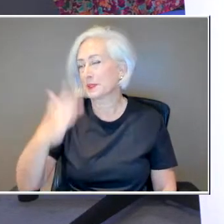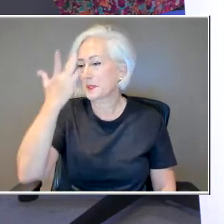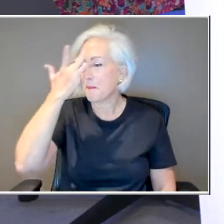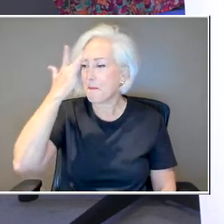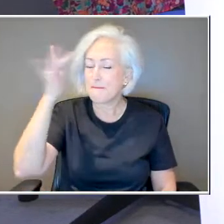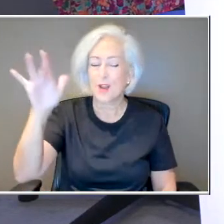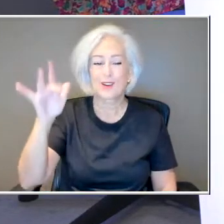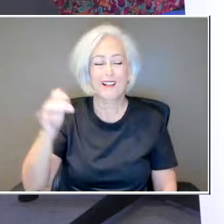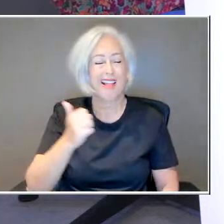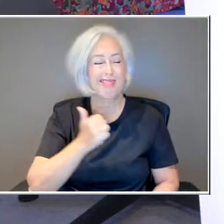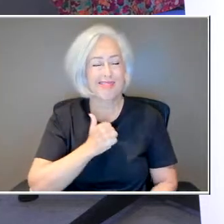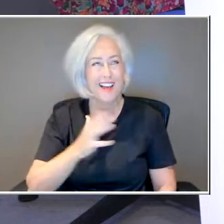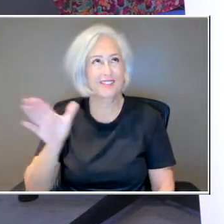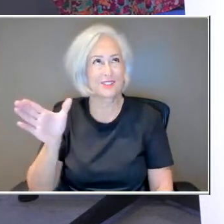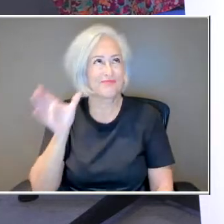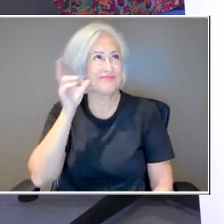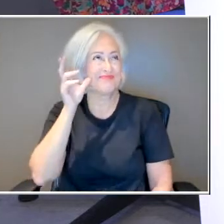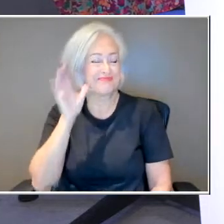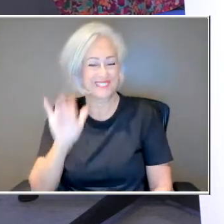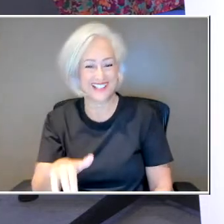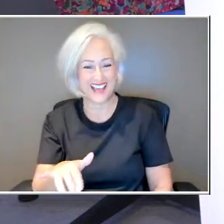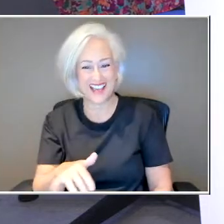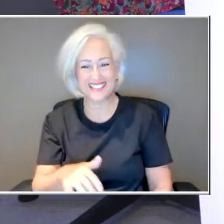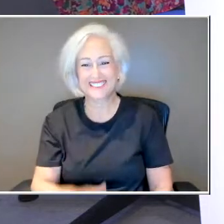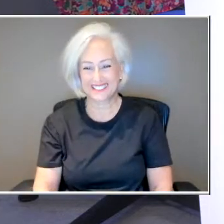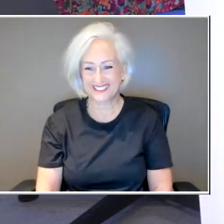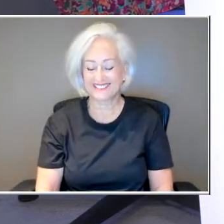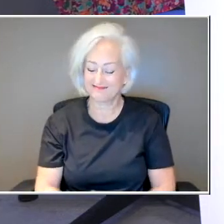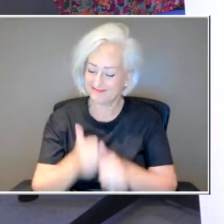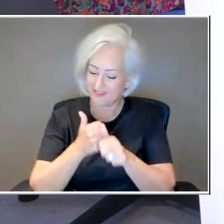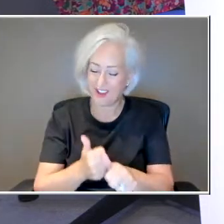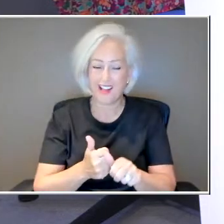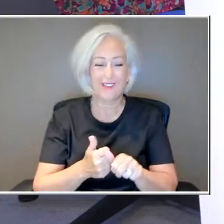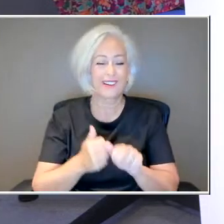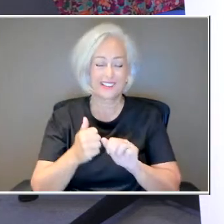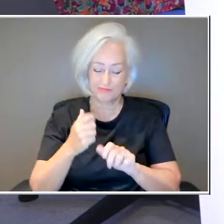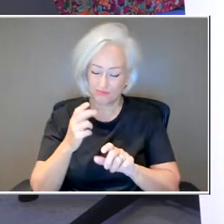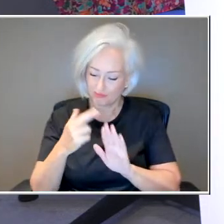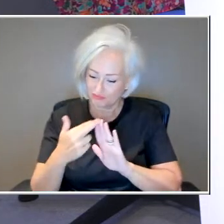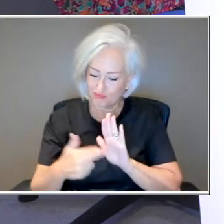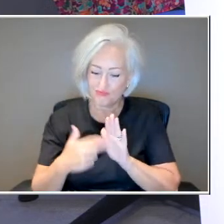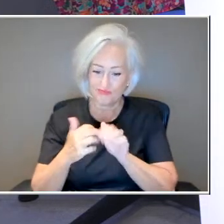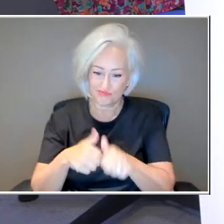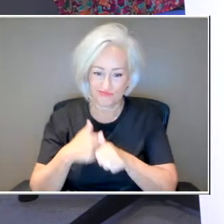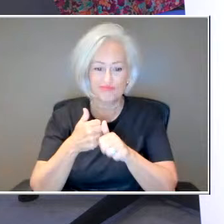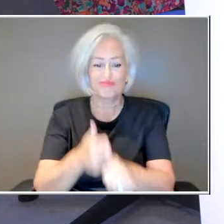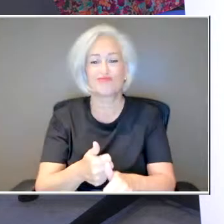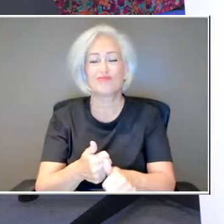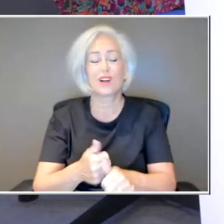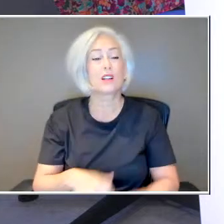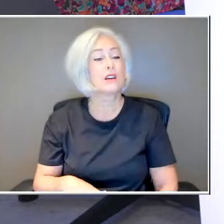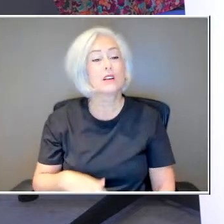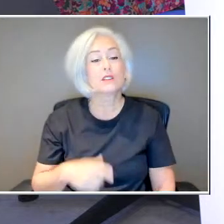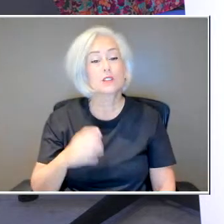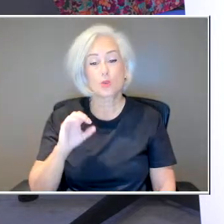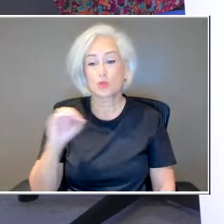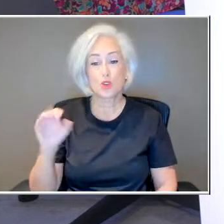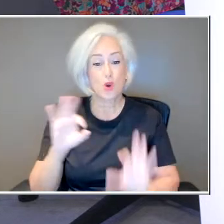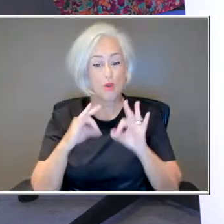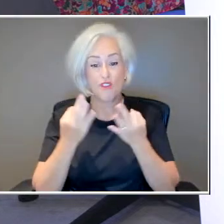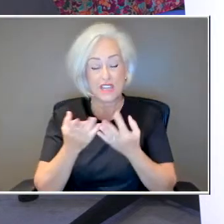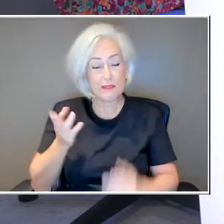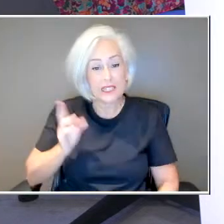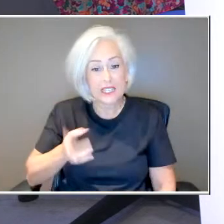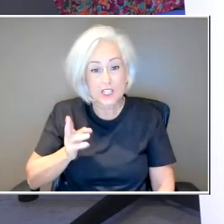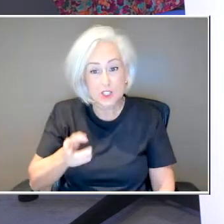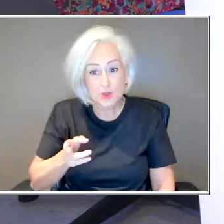to hear that. And doing what they're supposed to do. So Tracey has no family history, and on top of that, she was diagnosed with